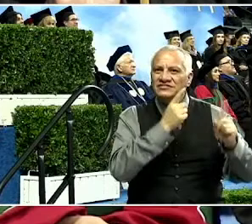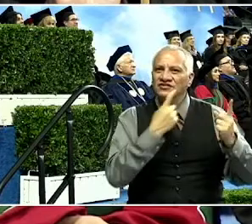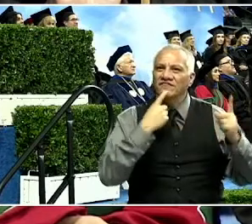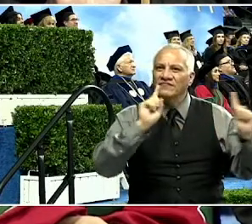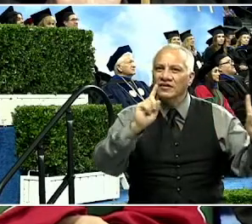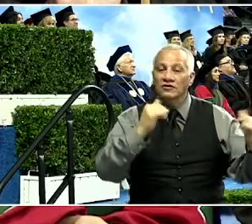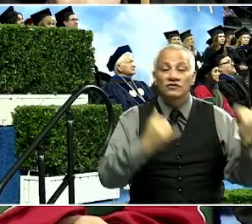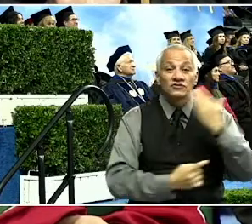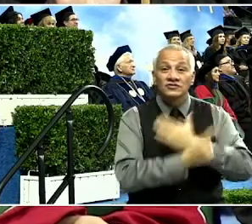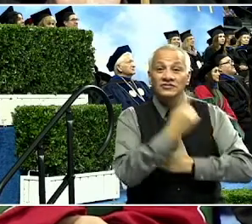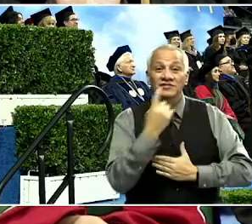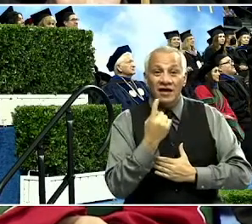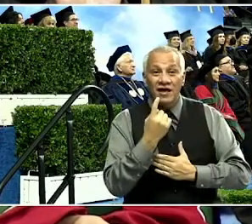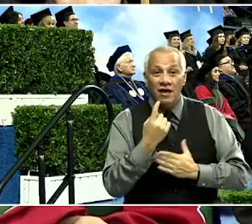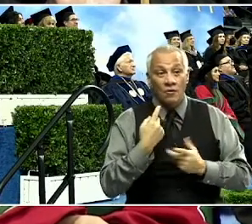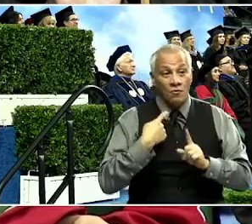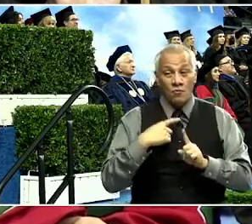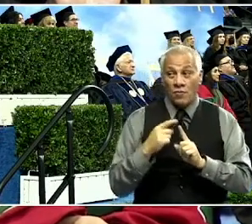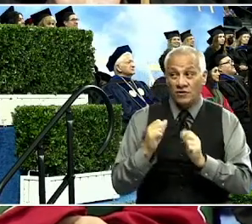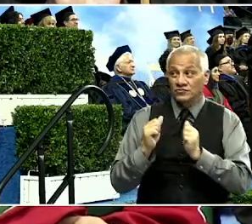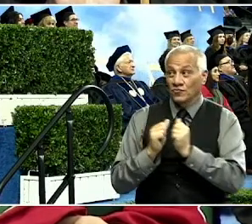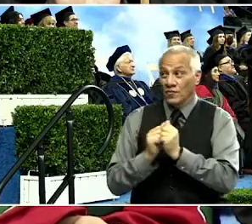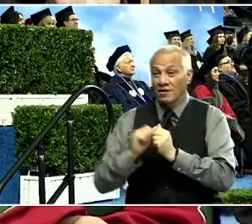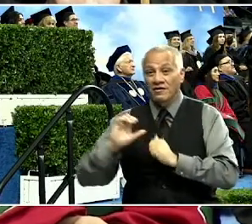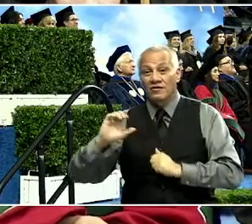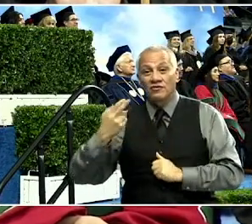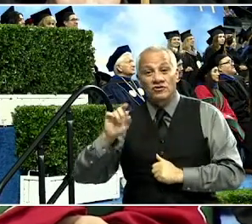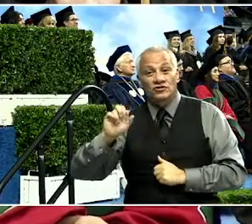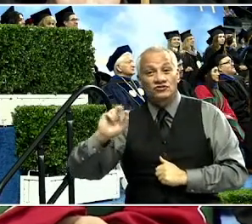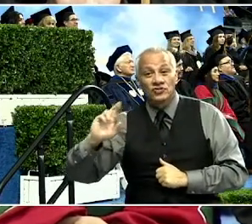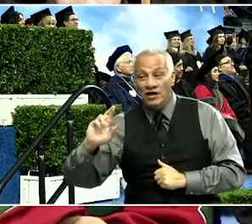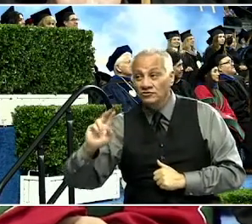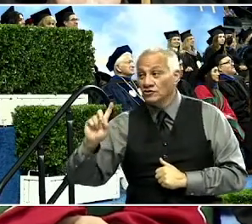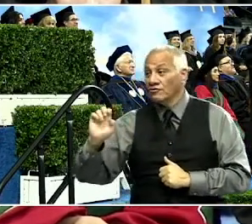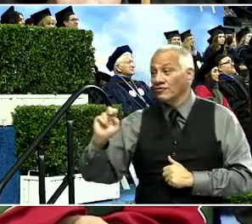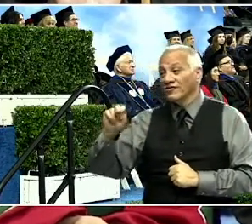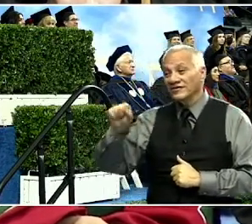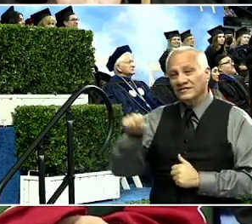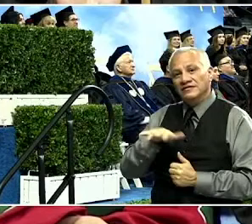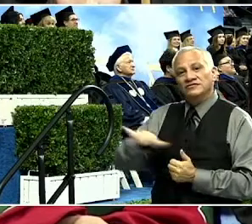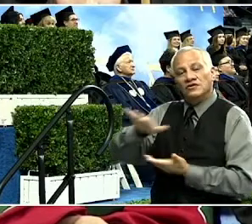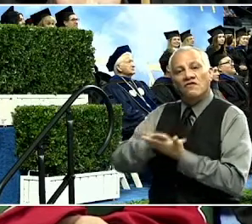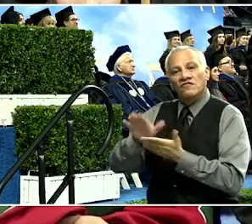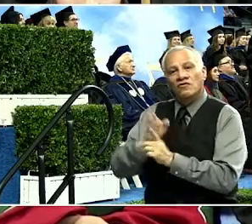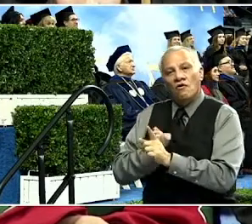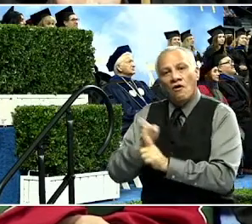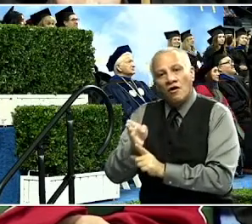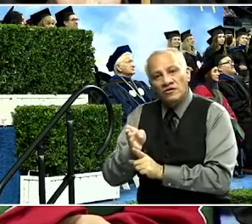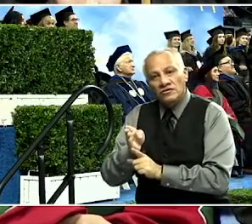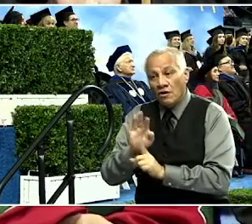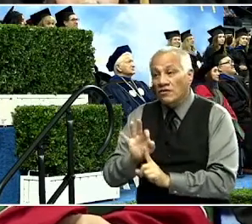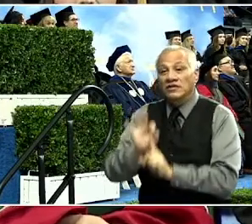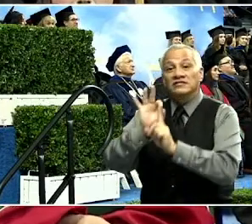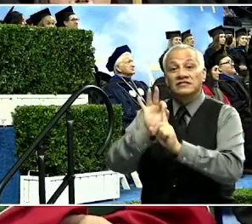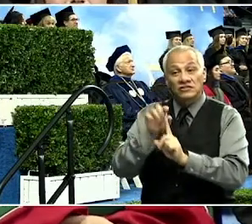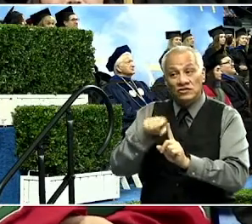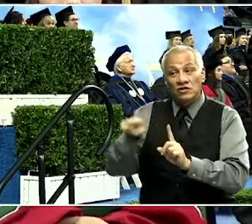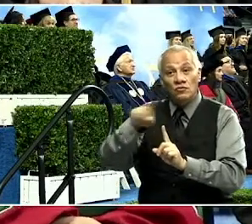today alongside our chancellor, our deans of the college, our distinguished